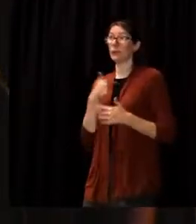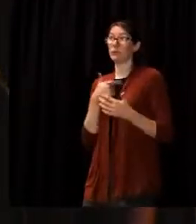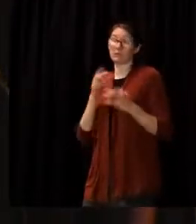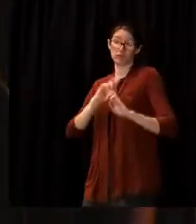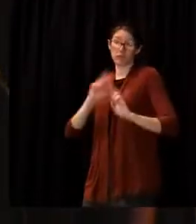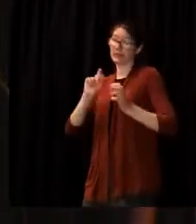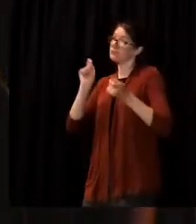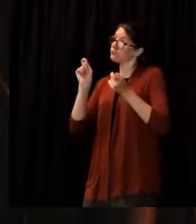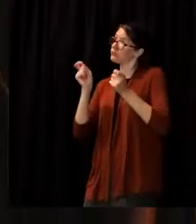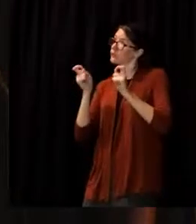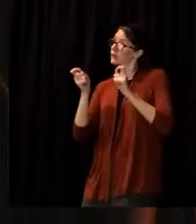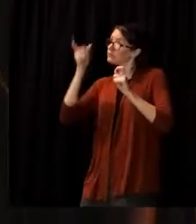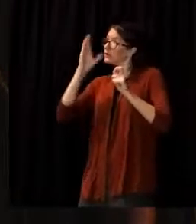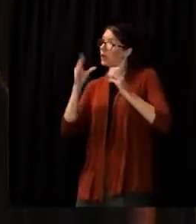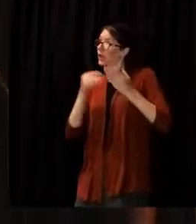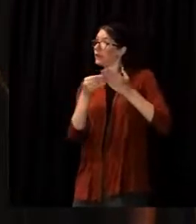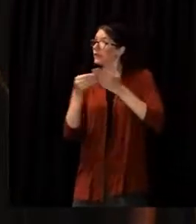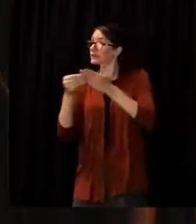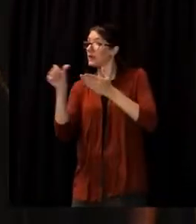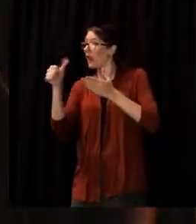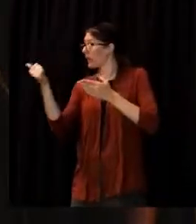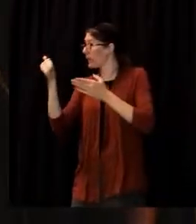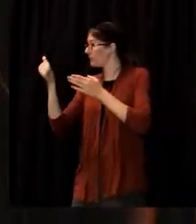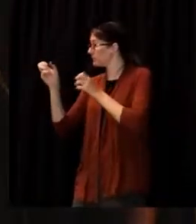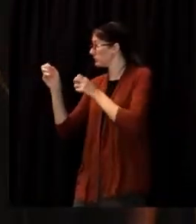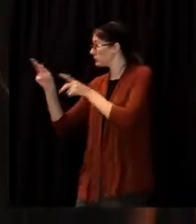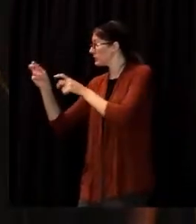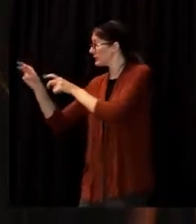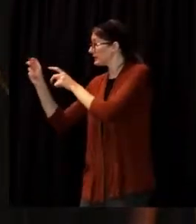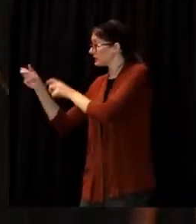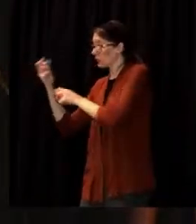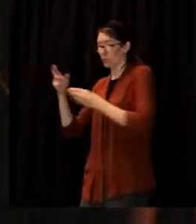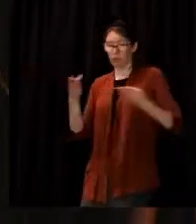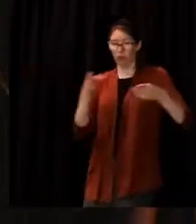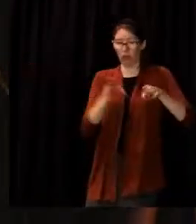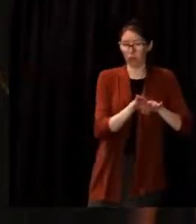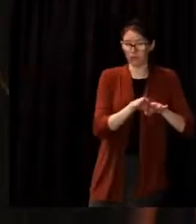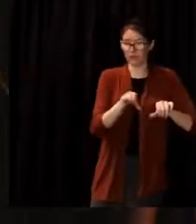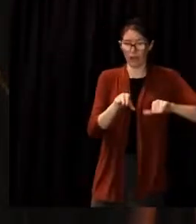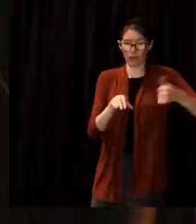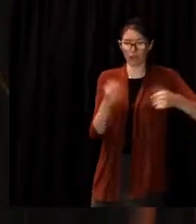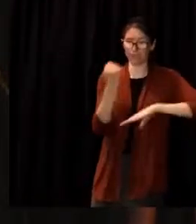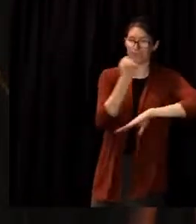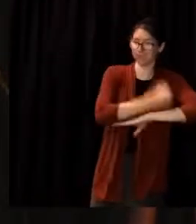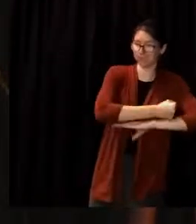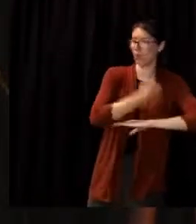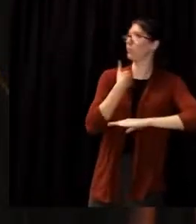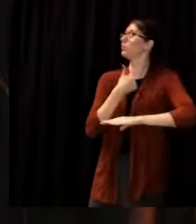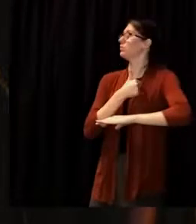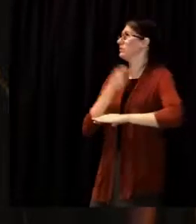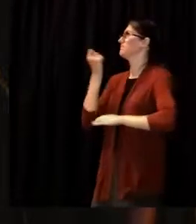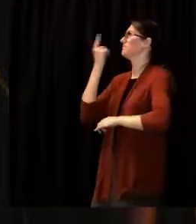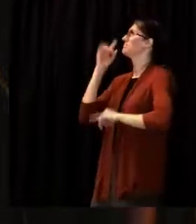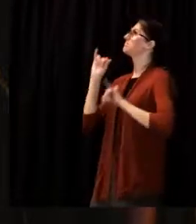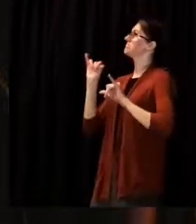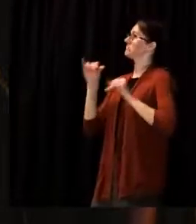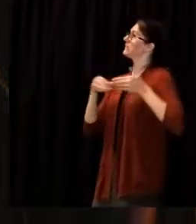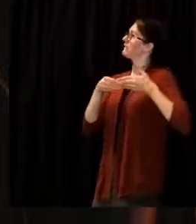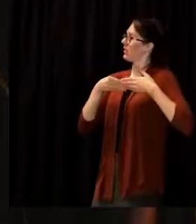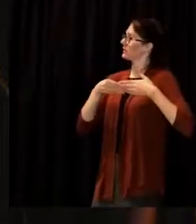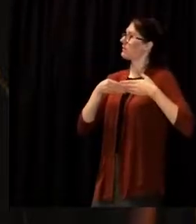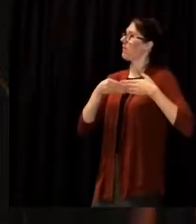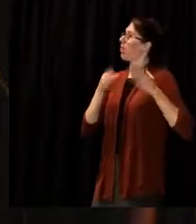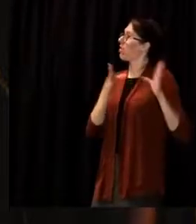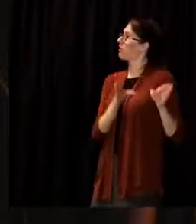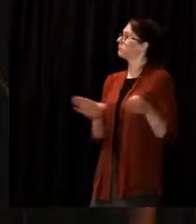God directs otherwise. And if he opens new opportunities or he closes certain ones down, we're going to be sensitive to that. This coming April, in